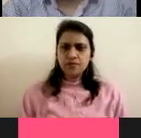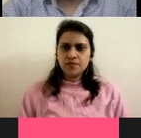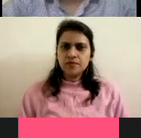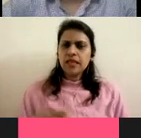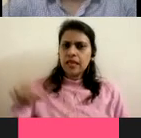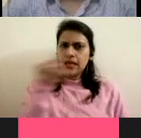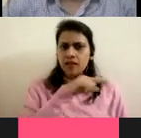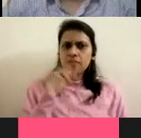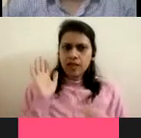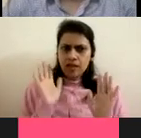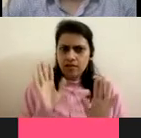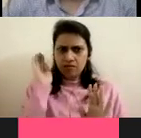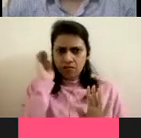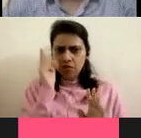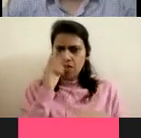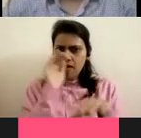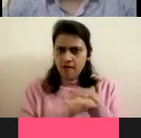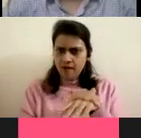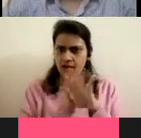Anyone here?